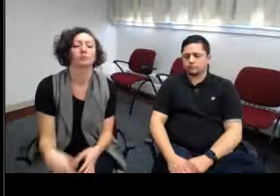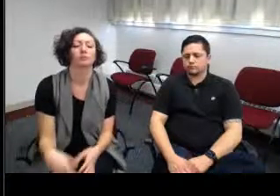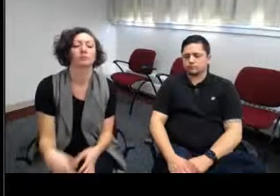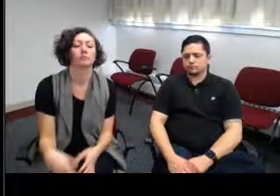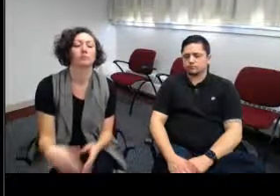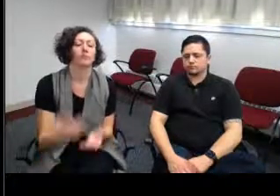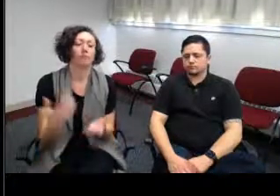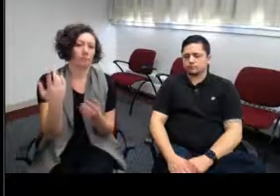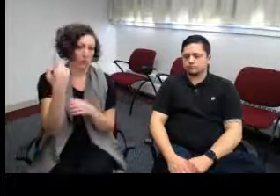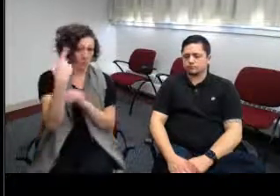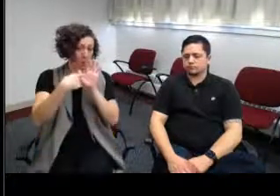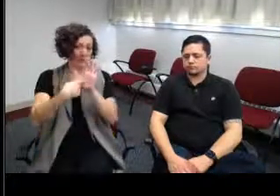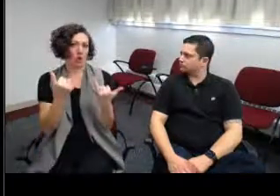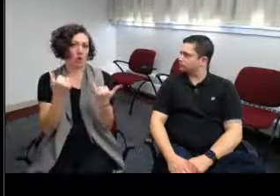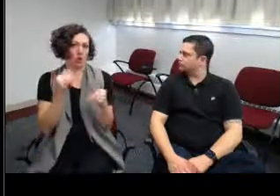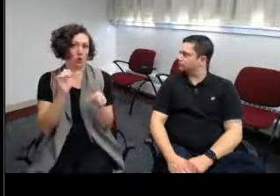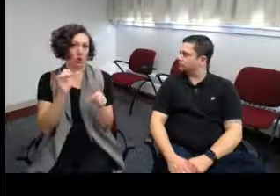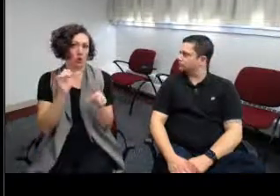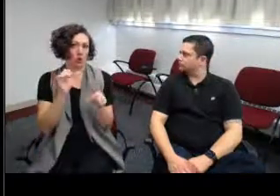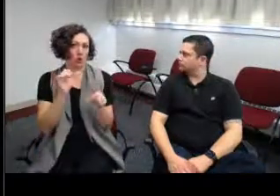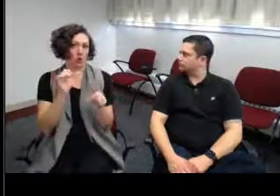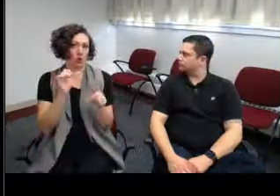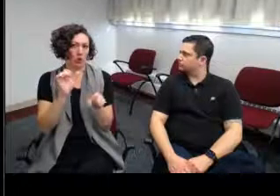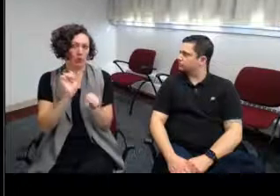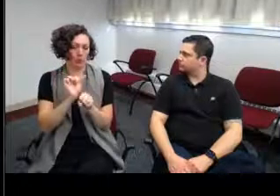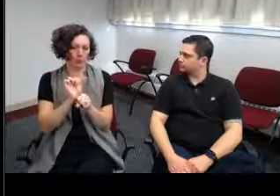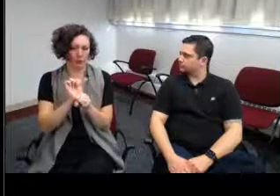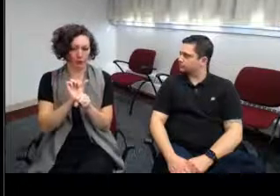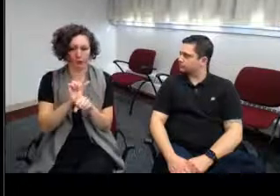So this example is from our current work.